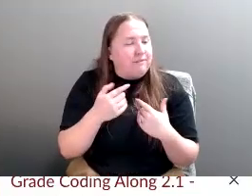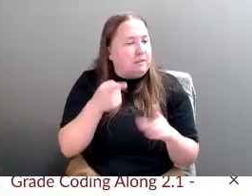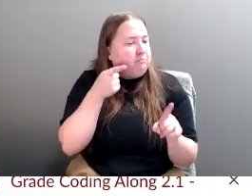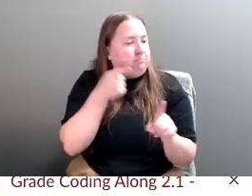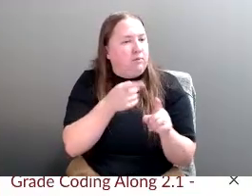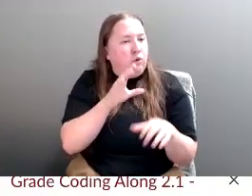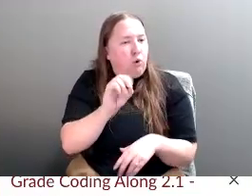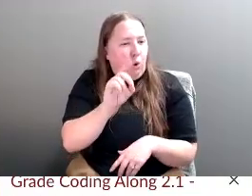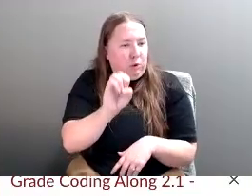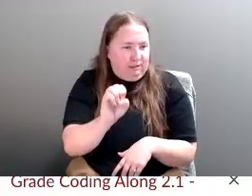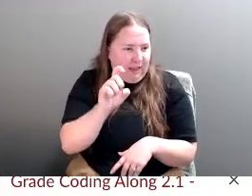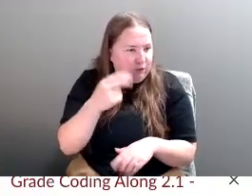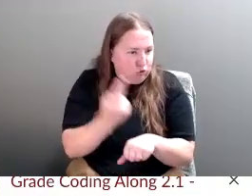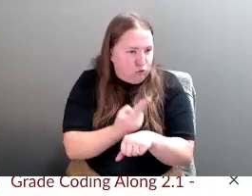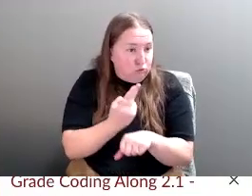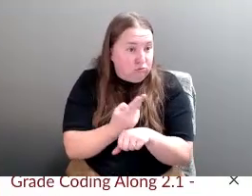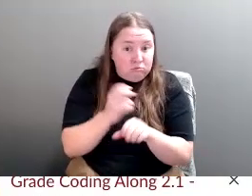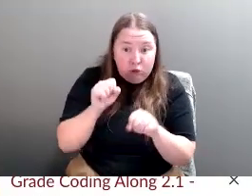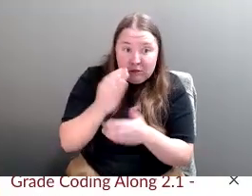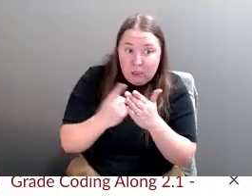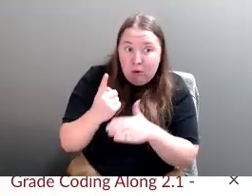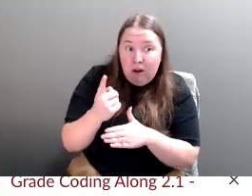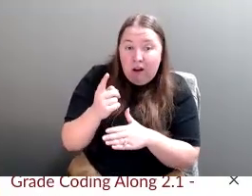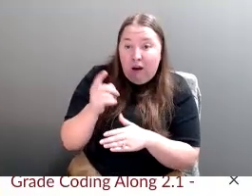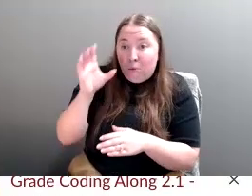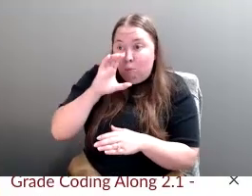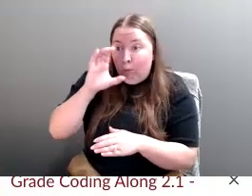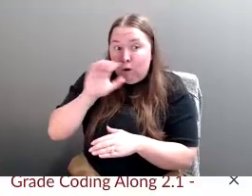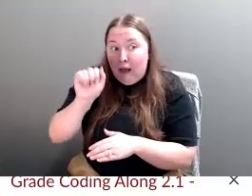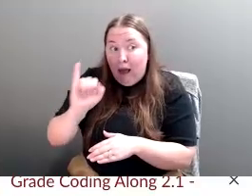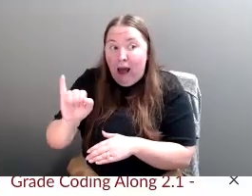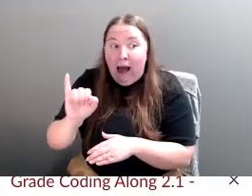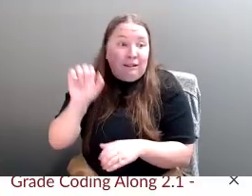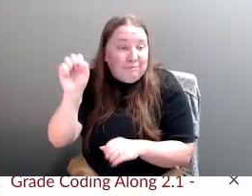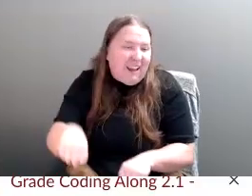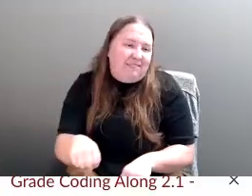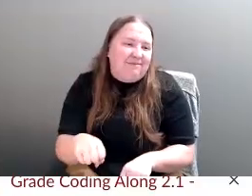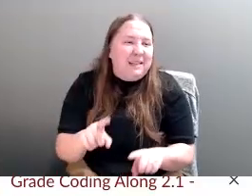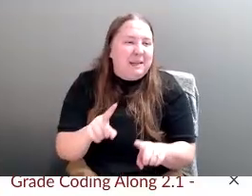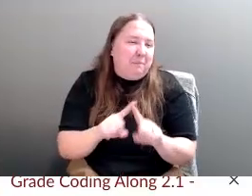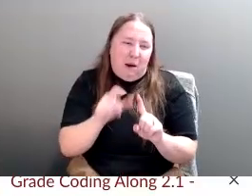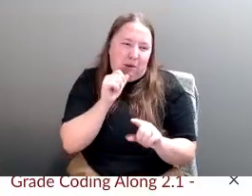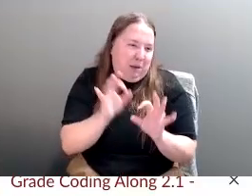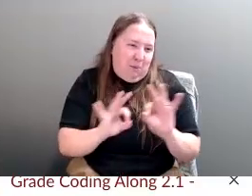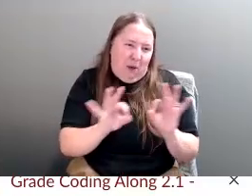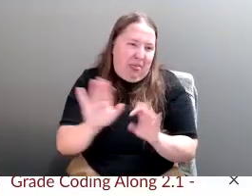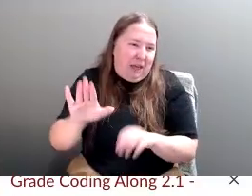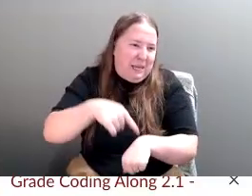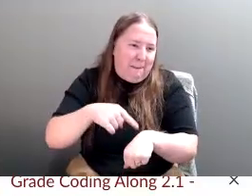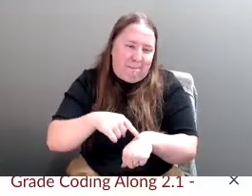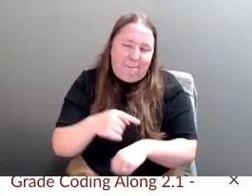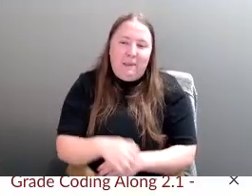Now, could somebody probably do it? Yeah, it just wouldn't be worth their time, I think. What do I know? But in this